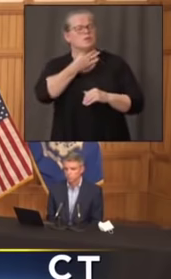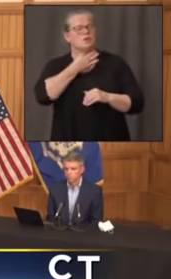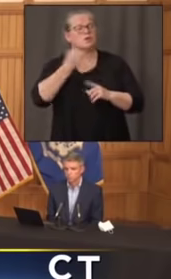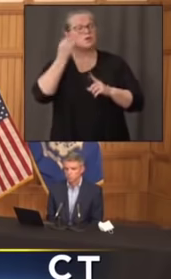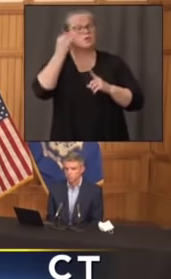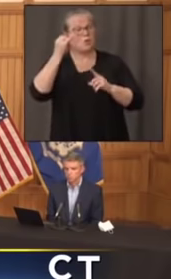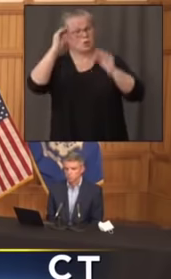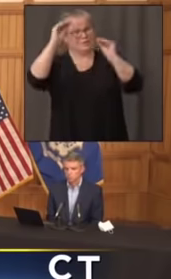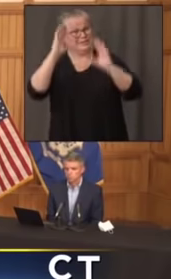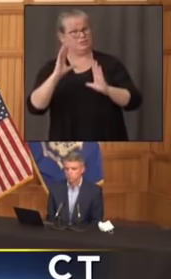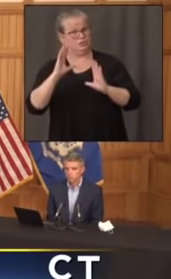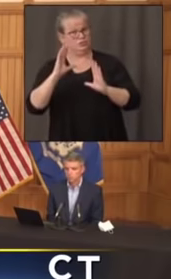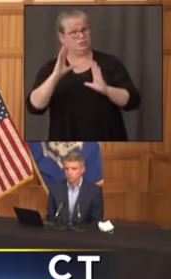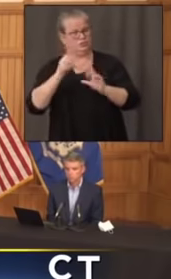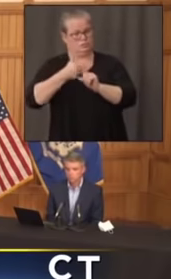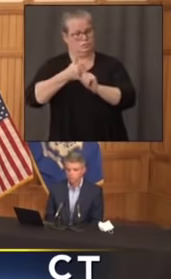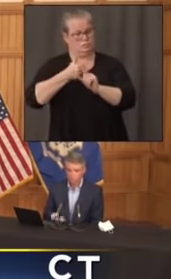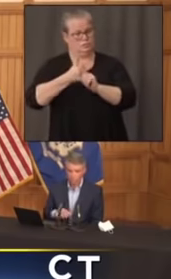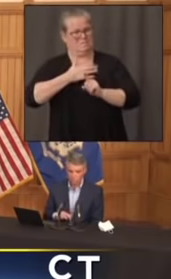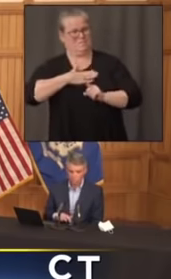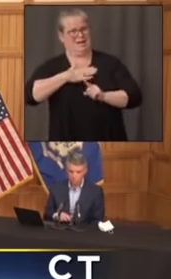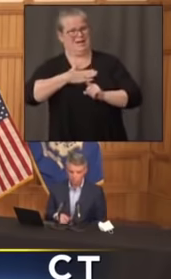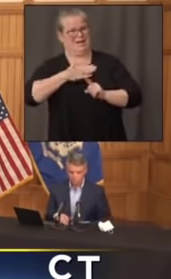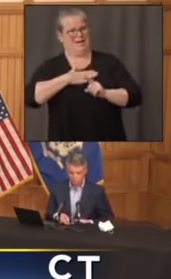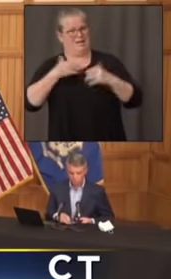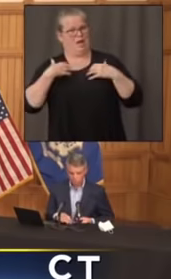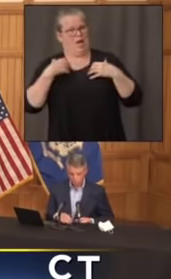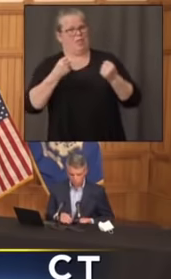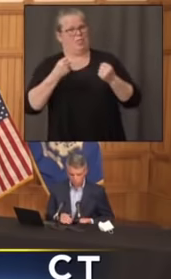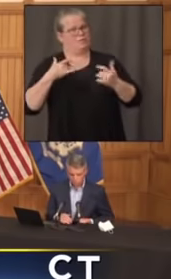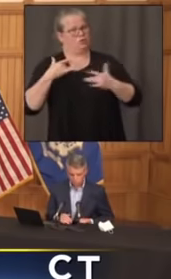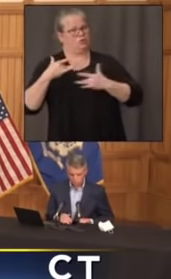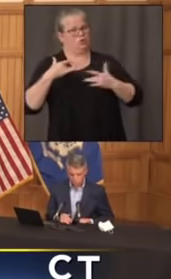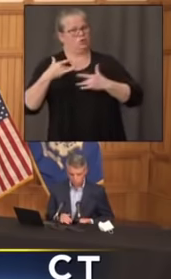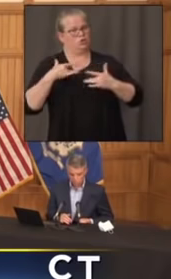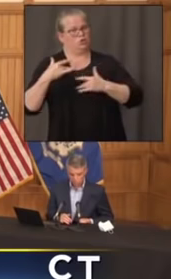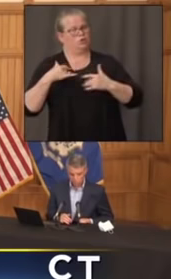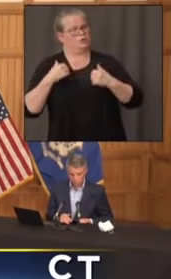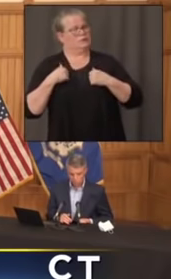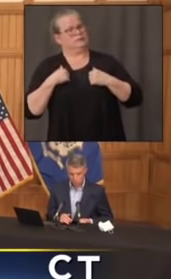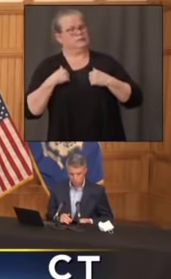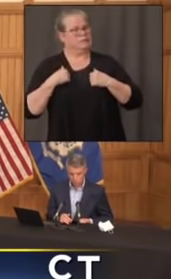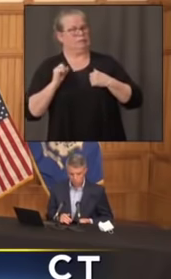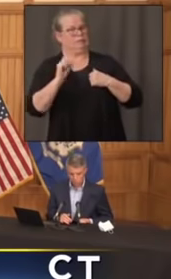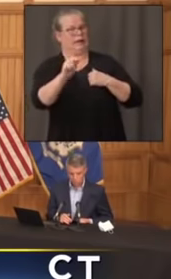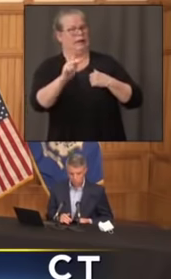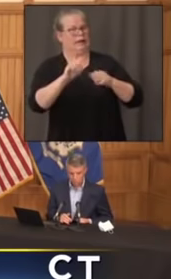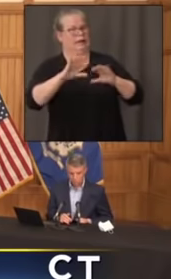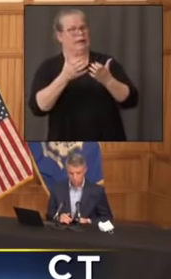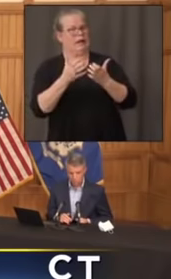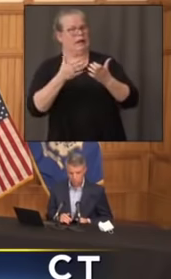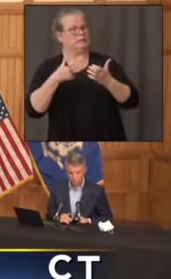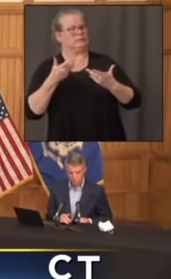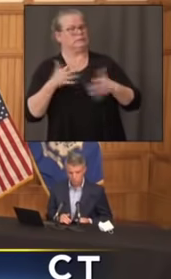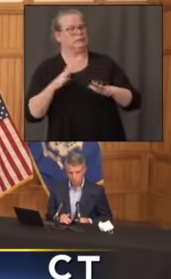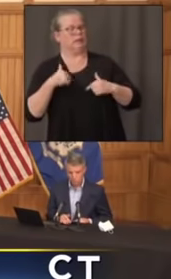their own health issues and who are wary about getting back into the